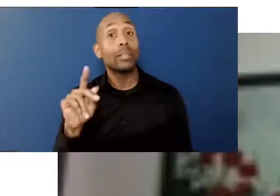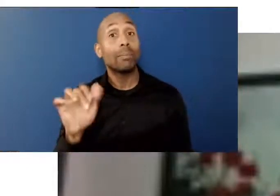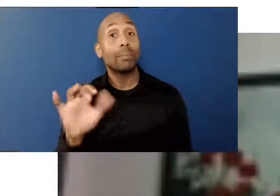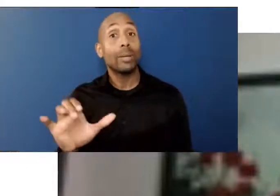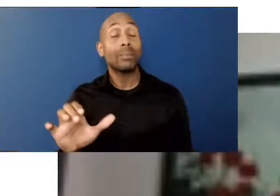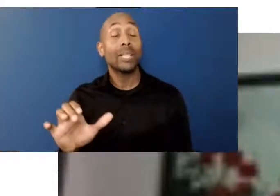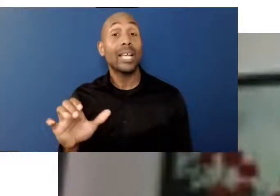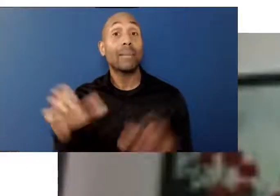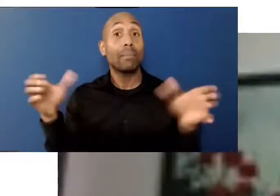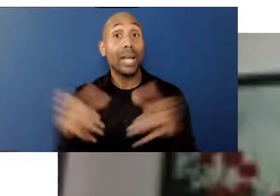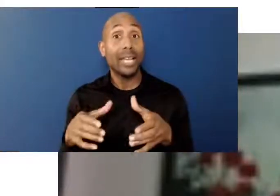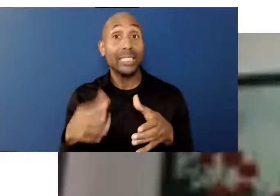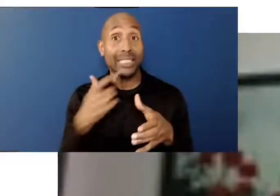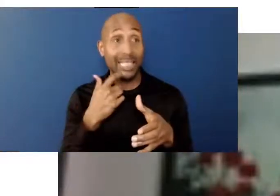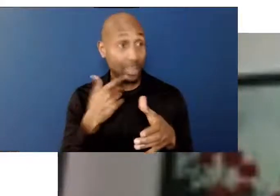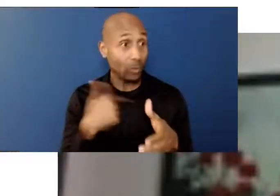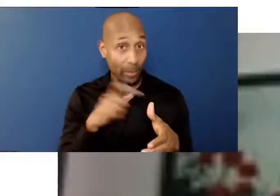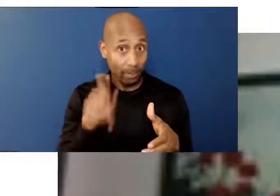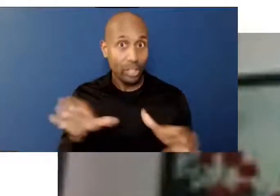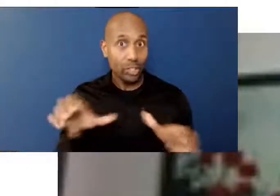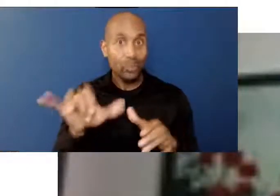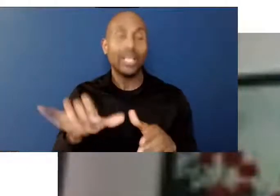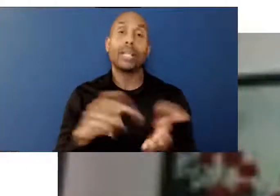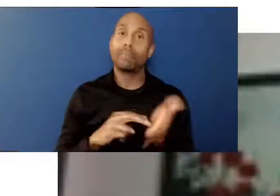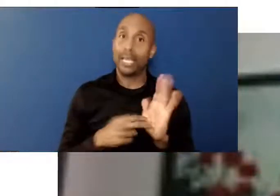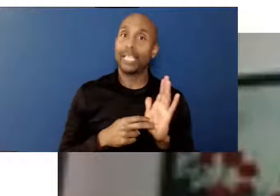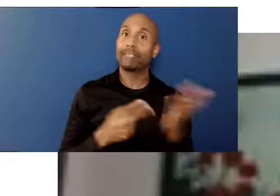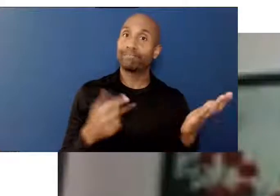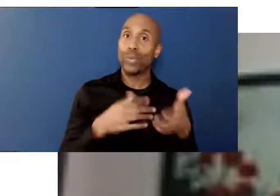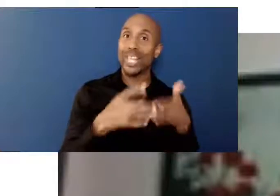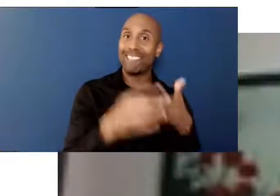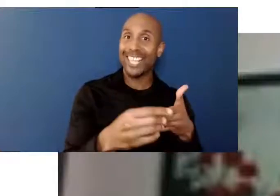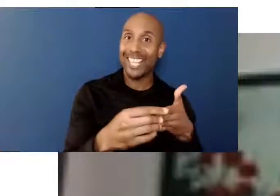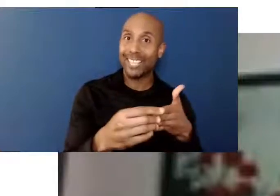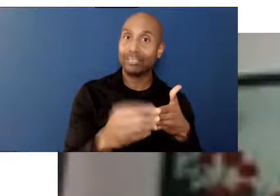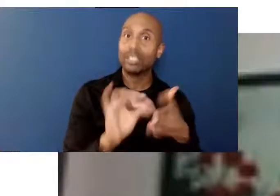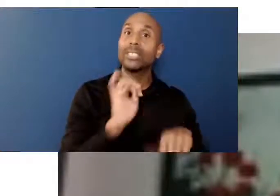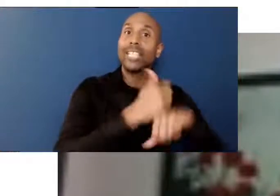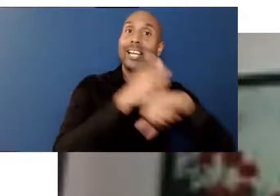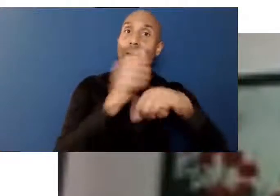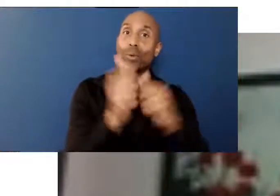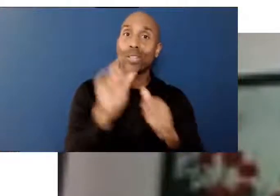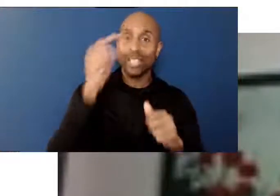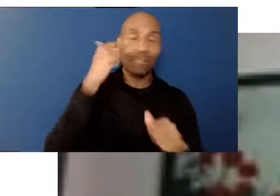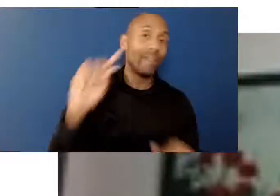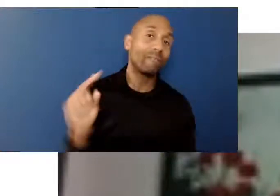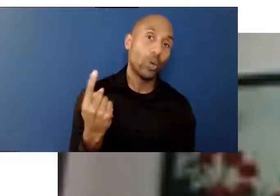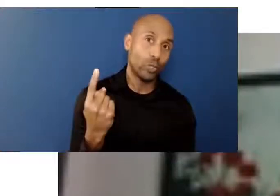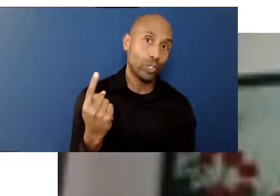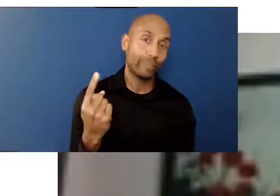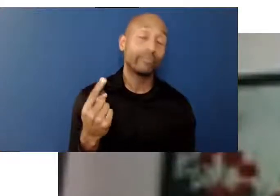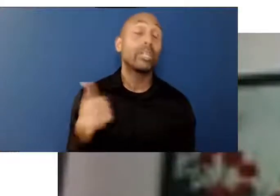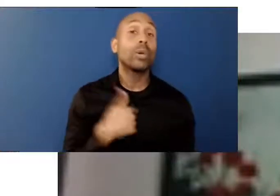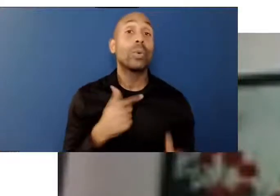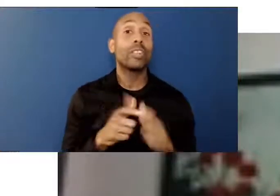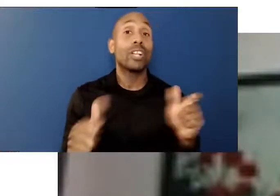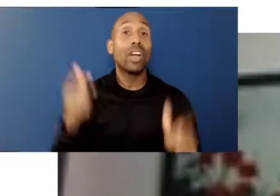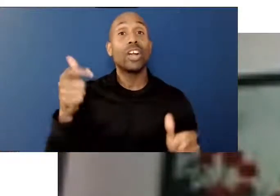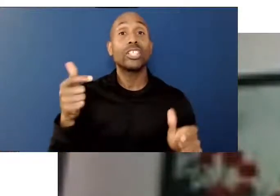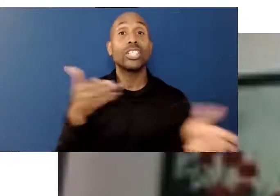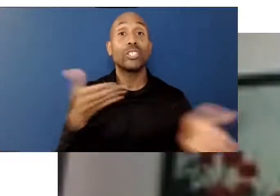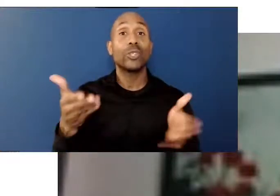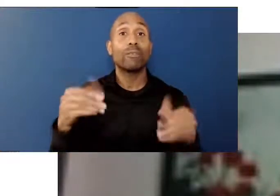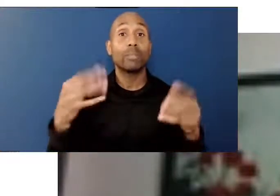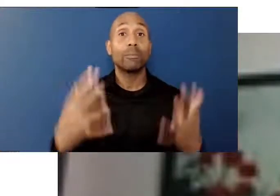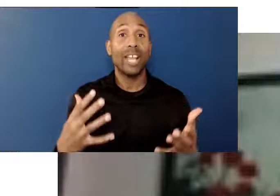we are a leader in accessibility, and that's the direction we're going in. We're the largest service provider in the province, and